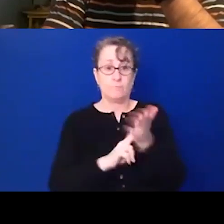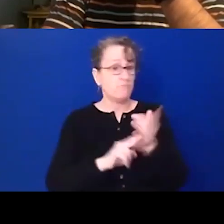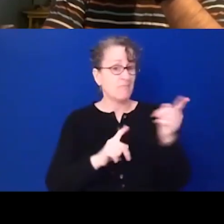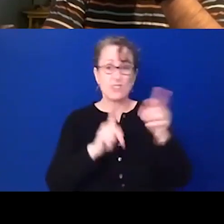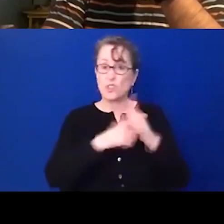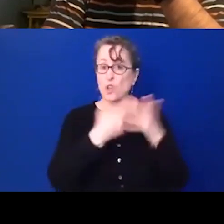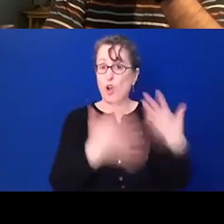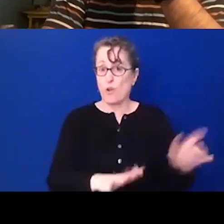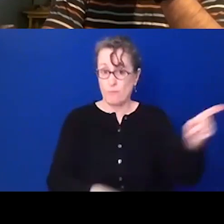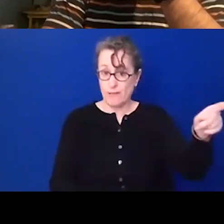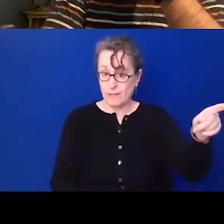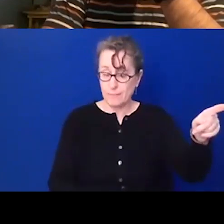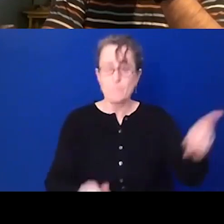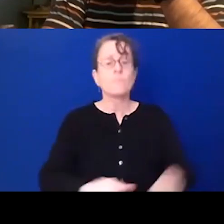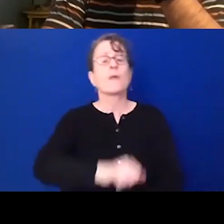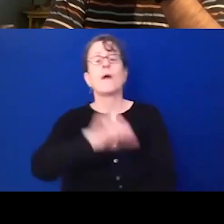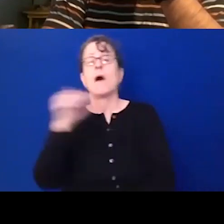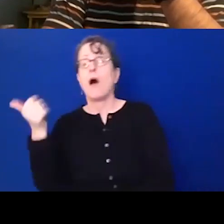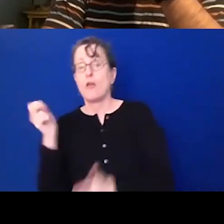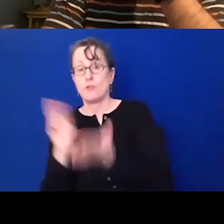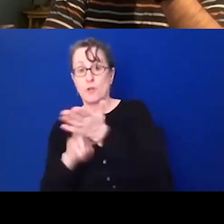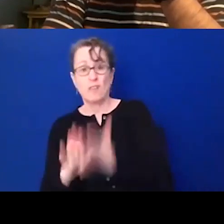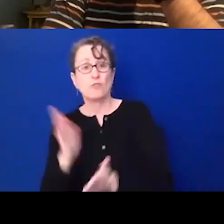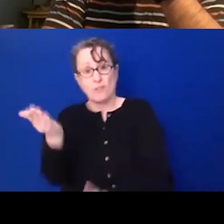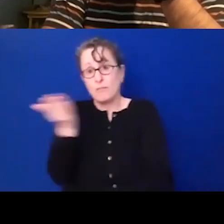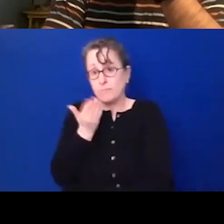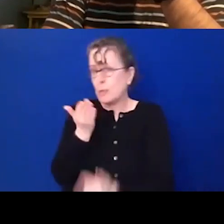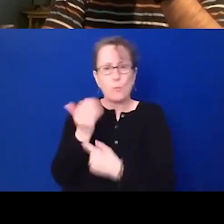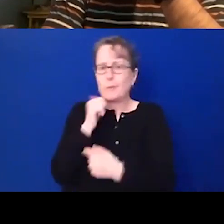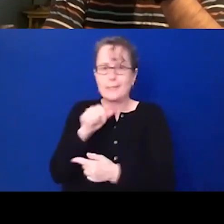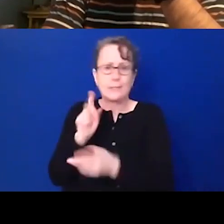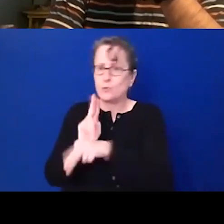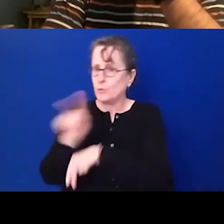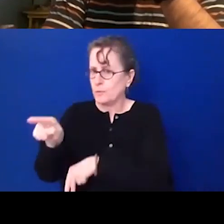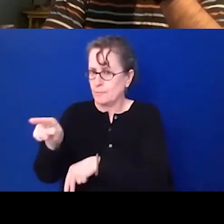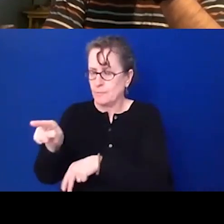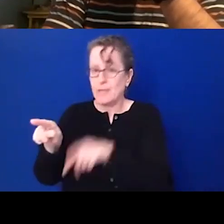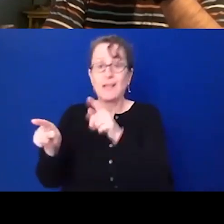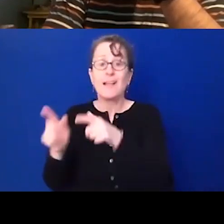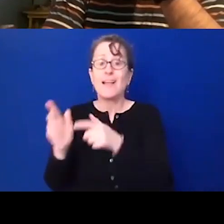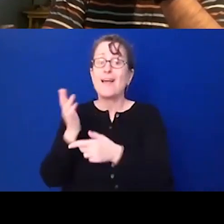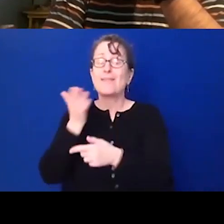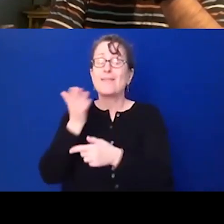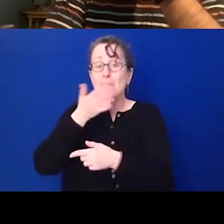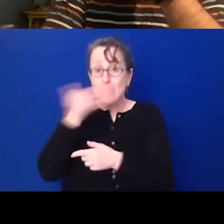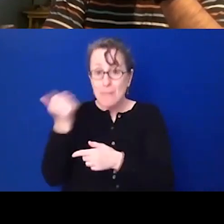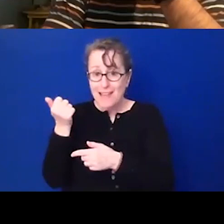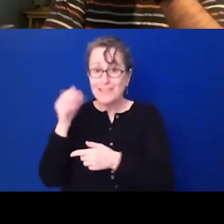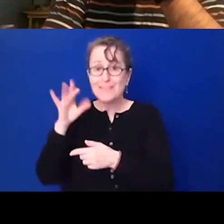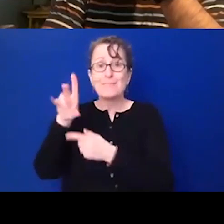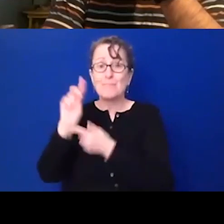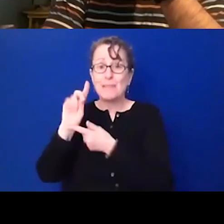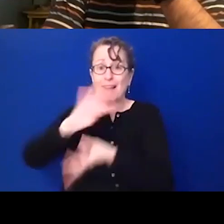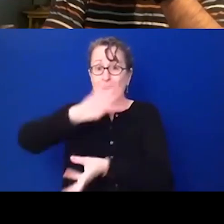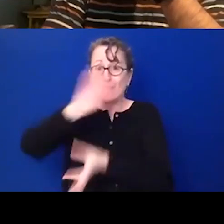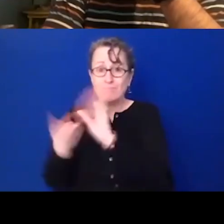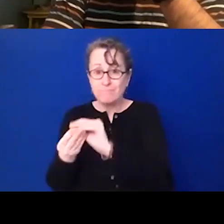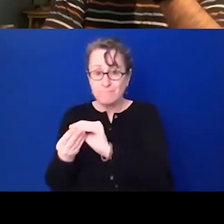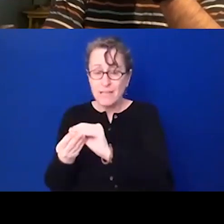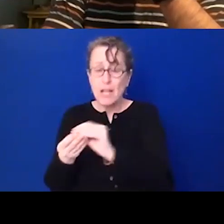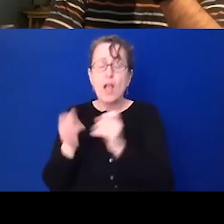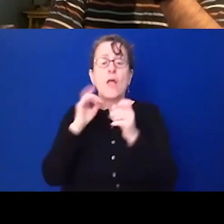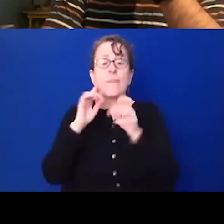was a different contractor who had provided the best overall bid, the combination of the joint piece and all the rest of the deck